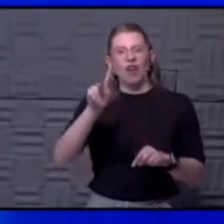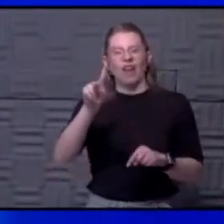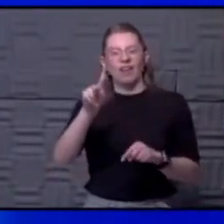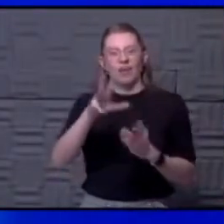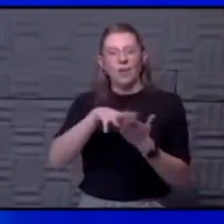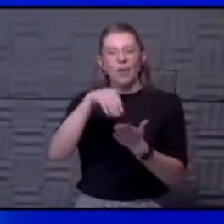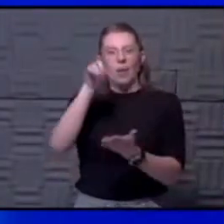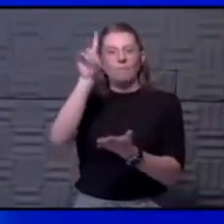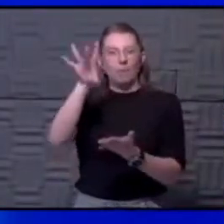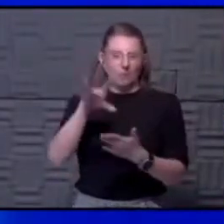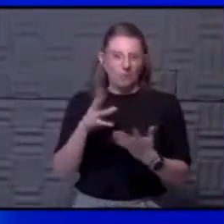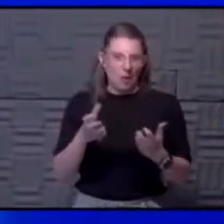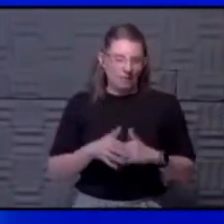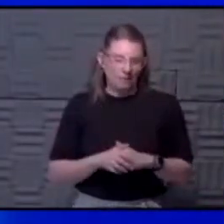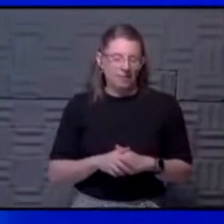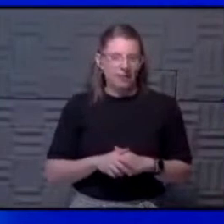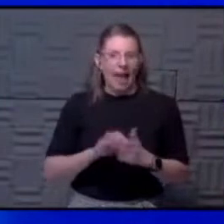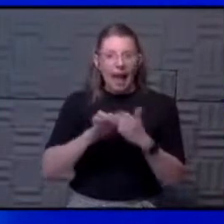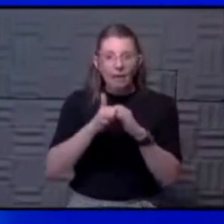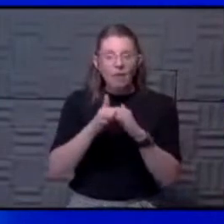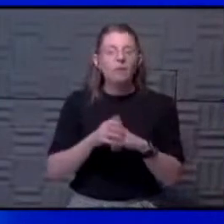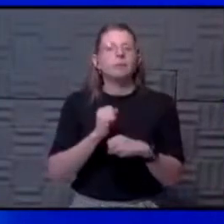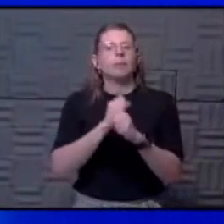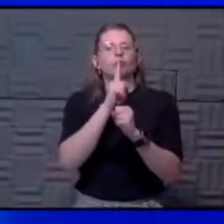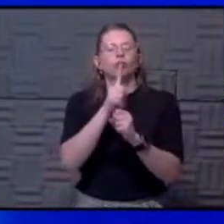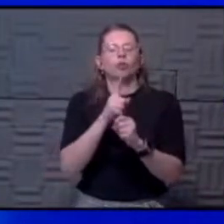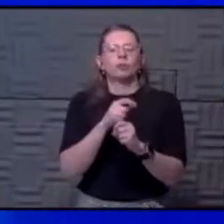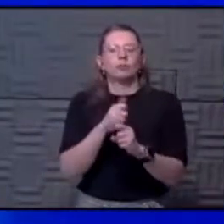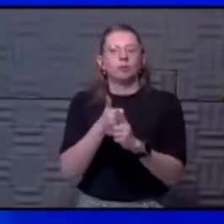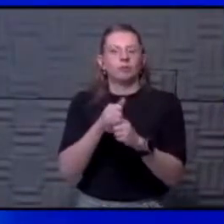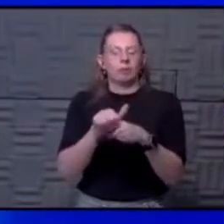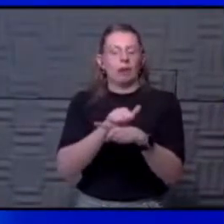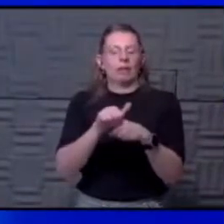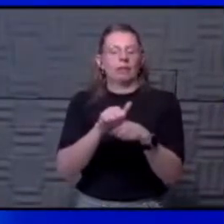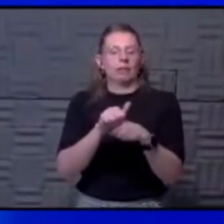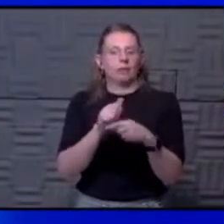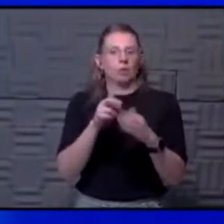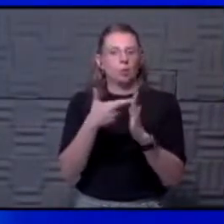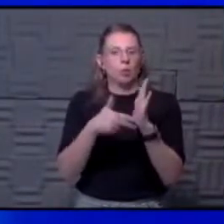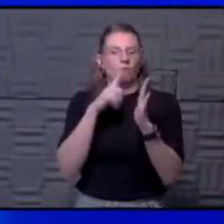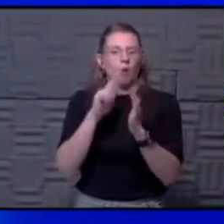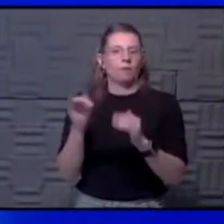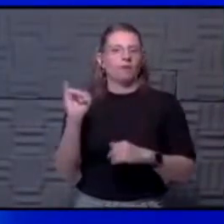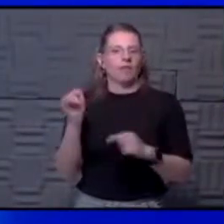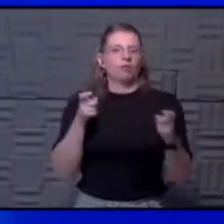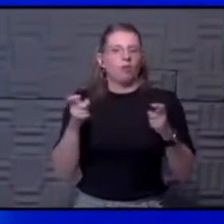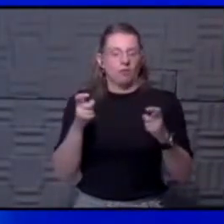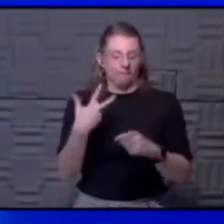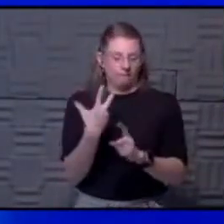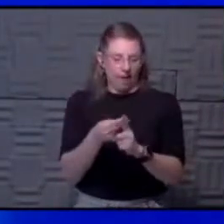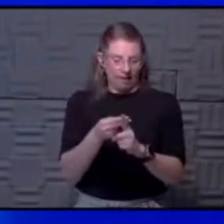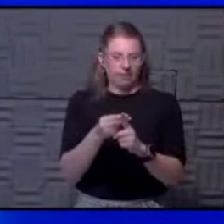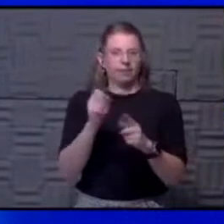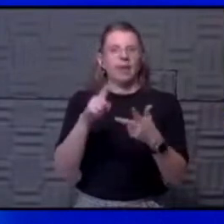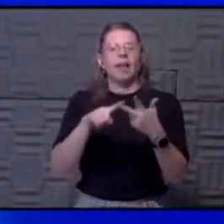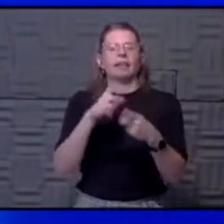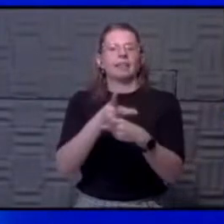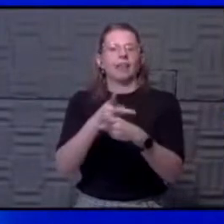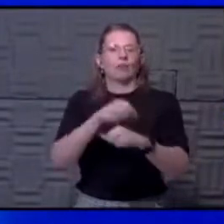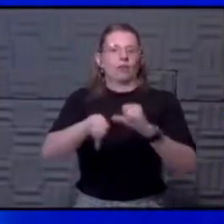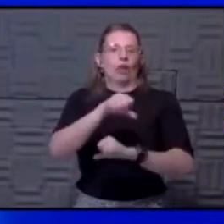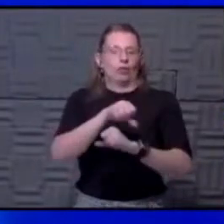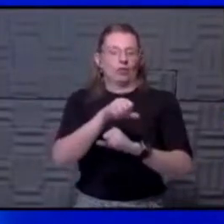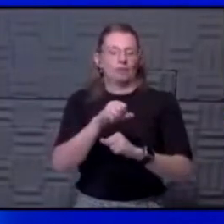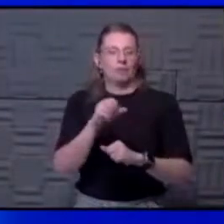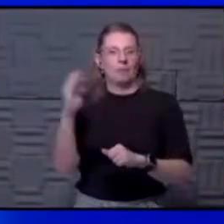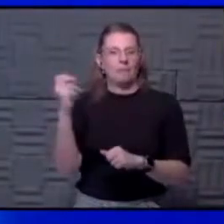the planet. And the only way to do that is to make sure you practice those rules of infection control, that you do get vaccinated, and we do take care of each other.